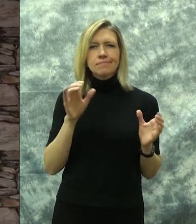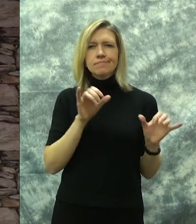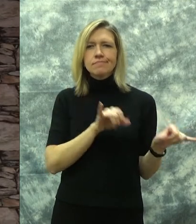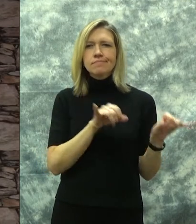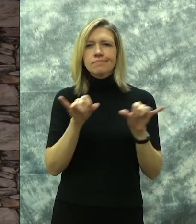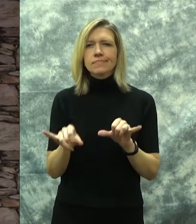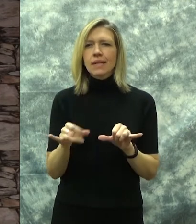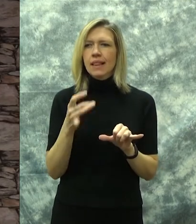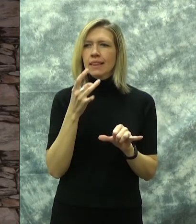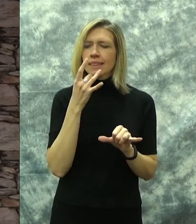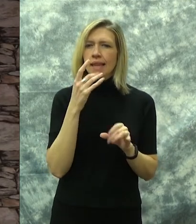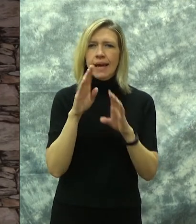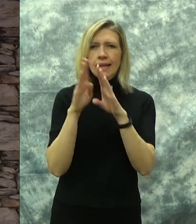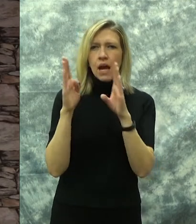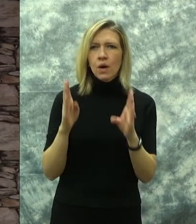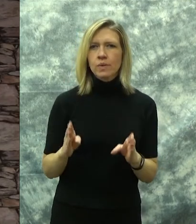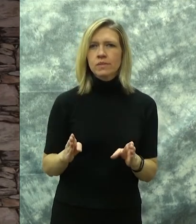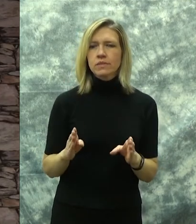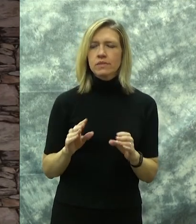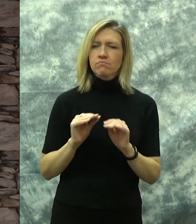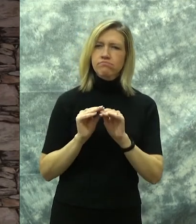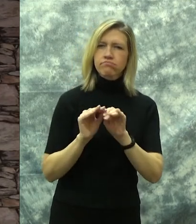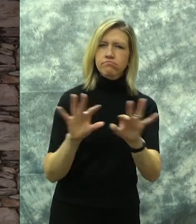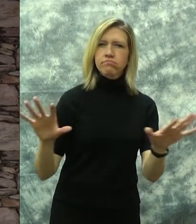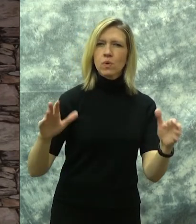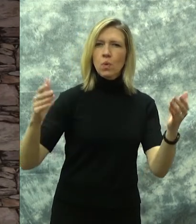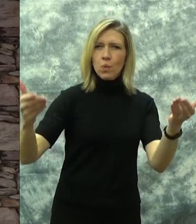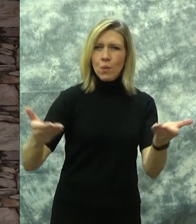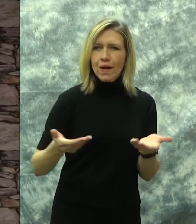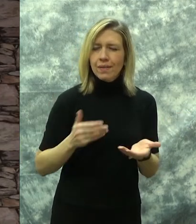that welcomes souls in here,